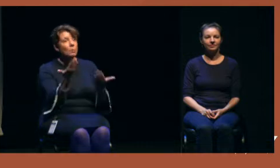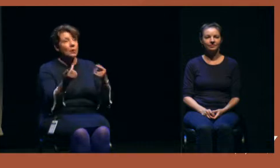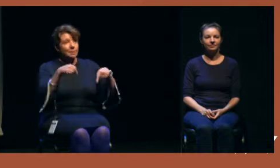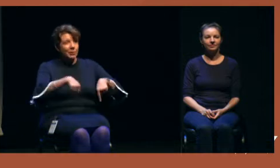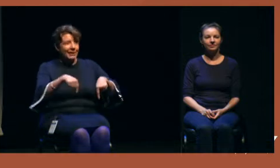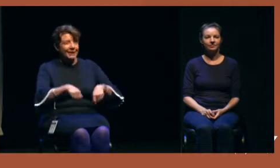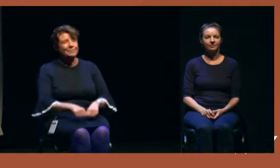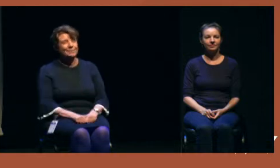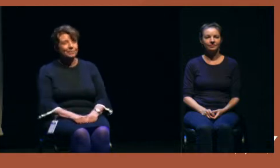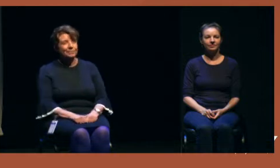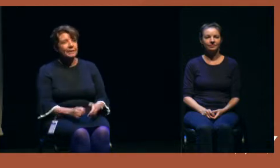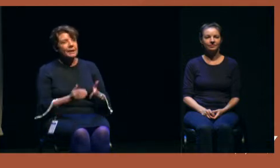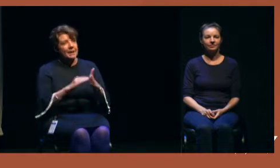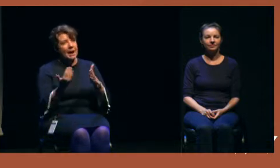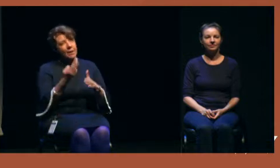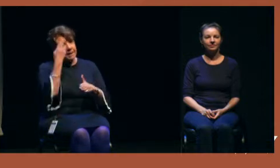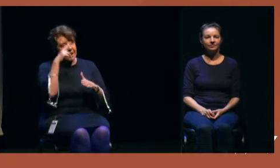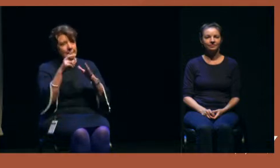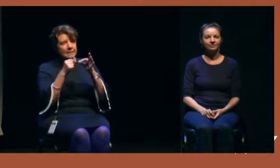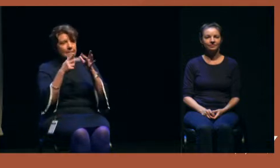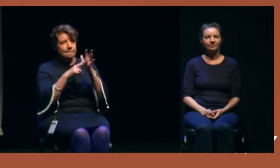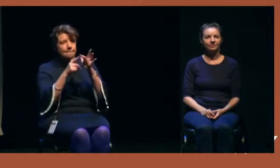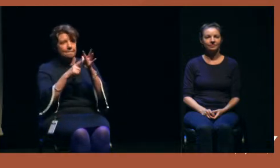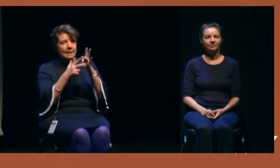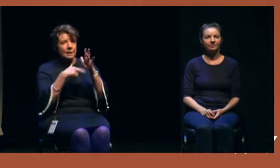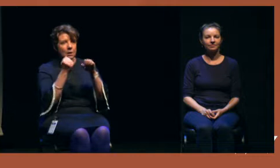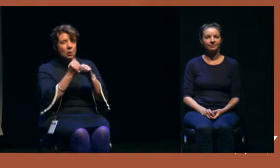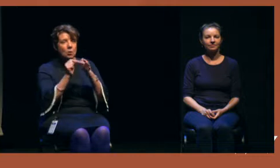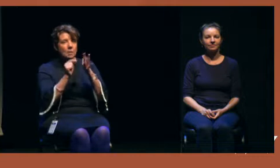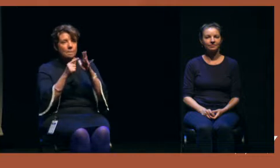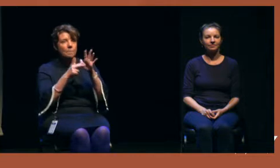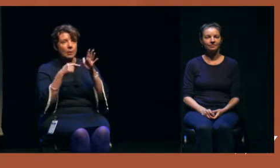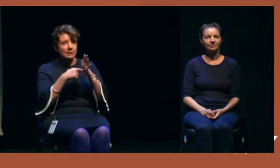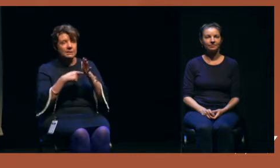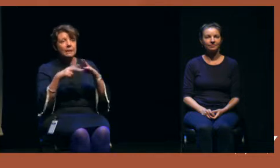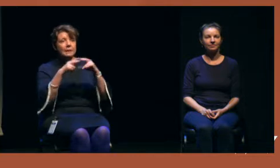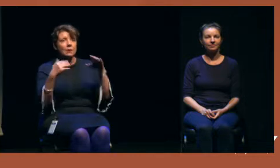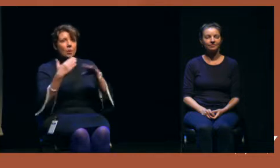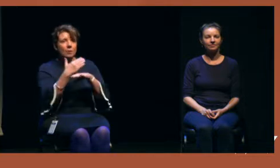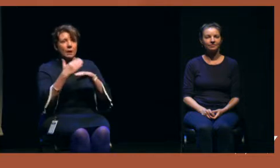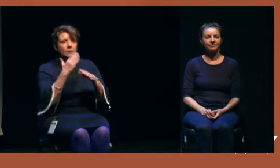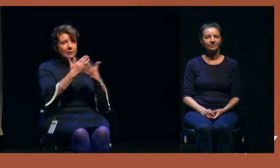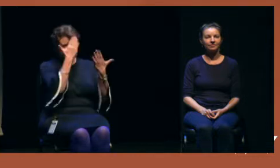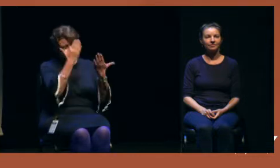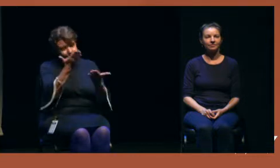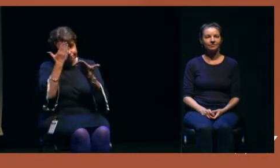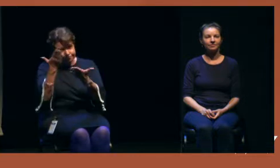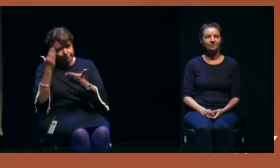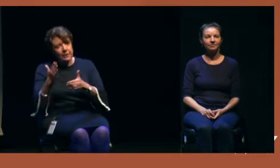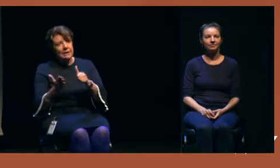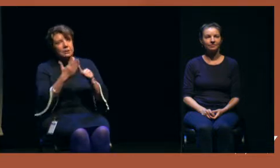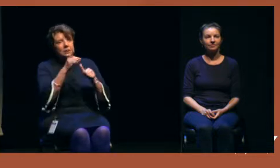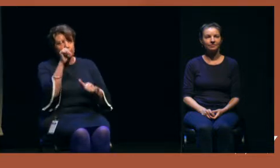Jubagali, now known as Bennelong Point. The Sydney Opera House honours our First Nations